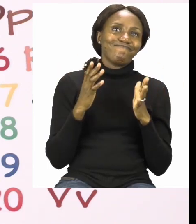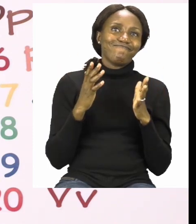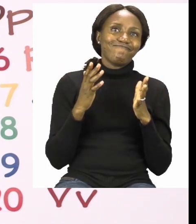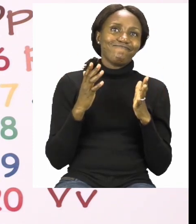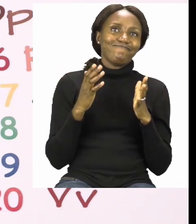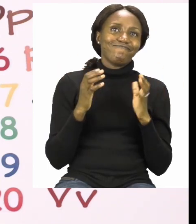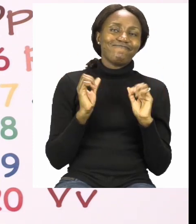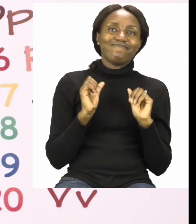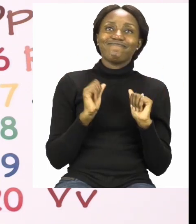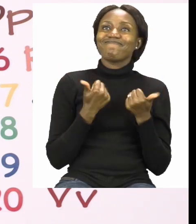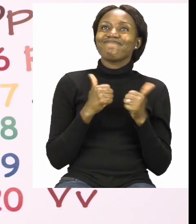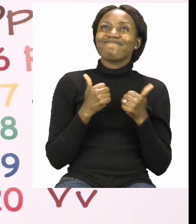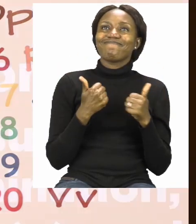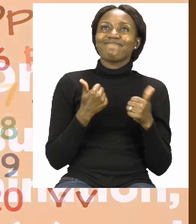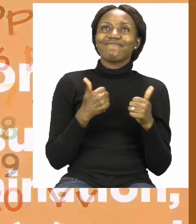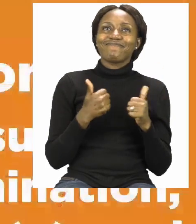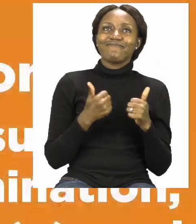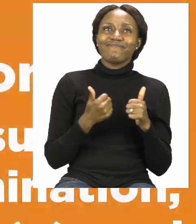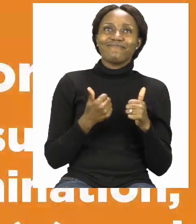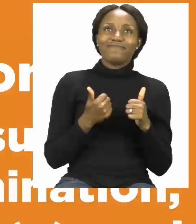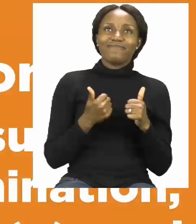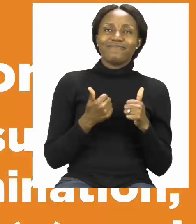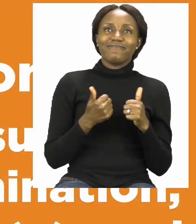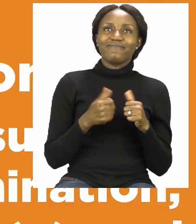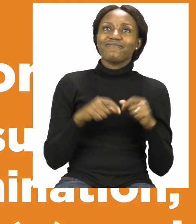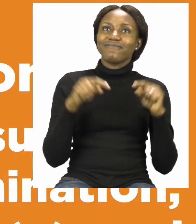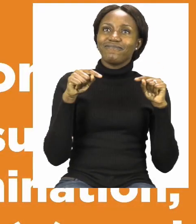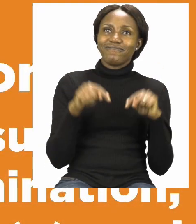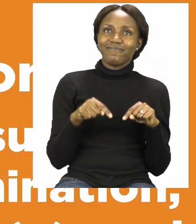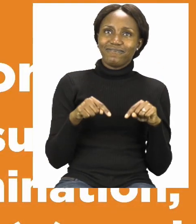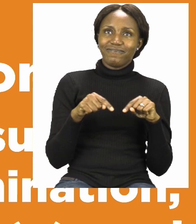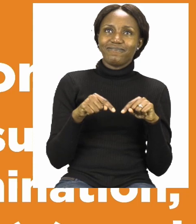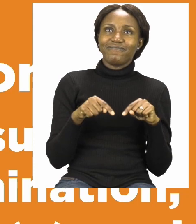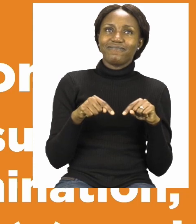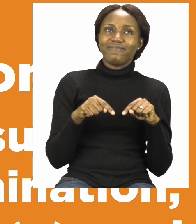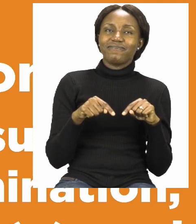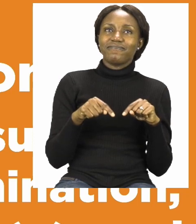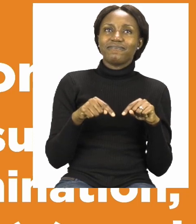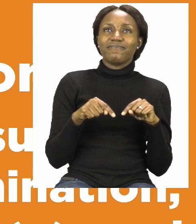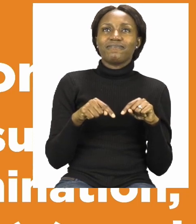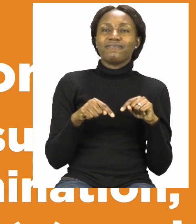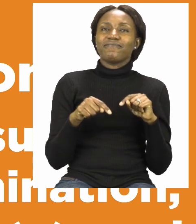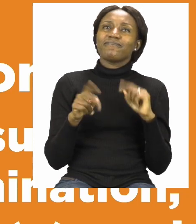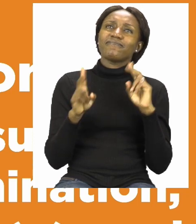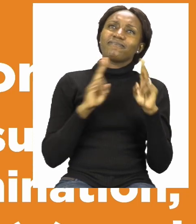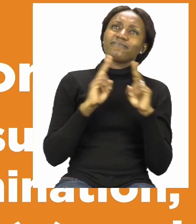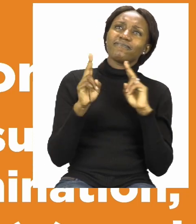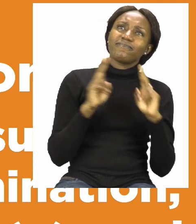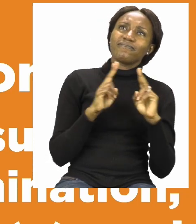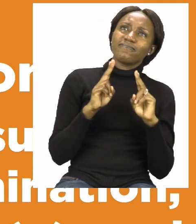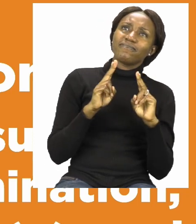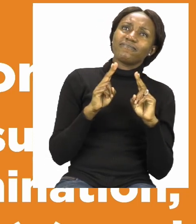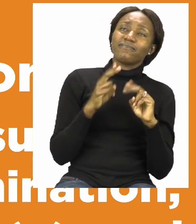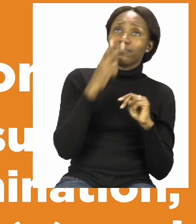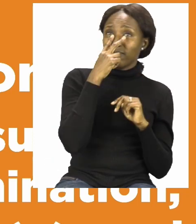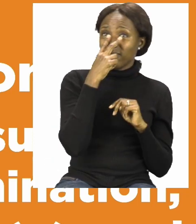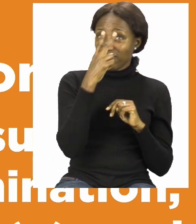Yay! Good job, everyone! For today's lesson, we will be doing